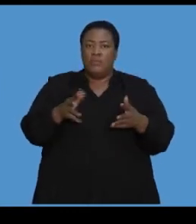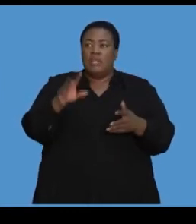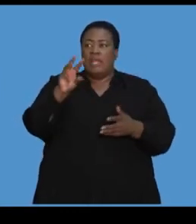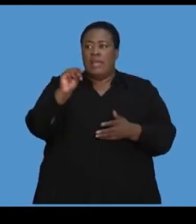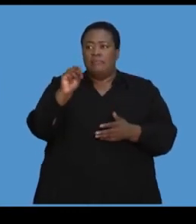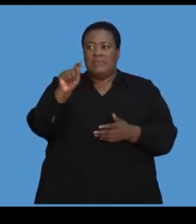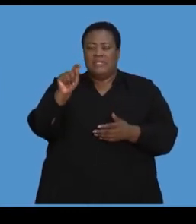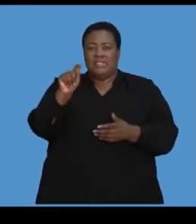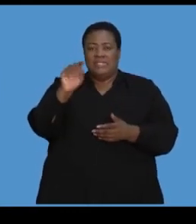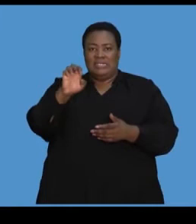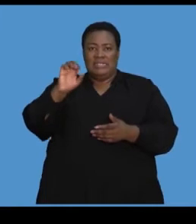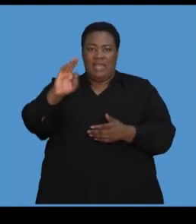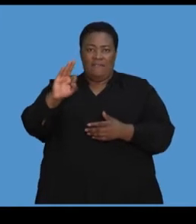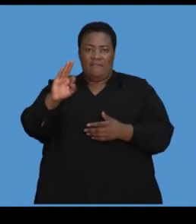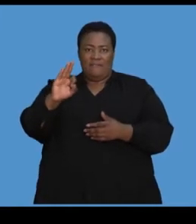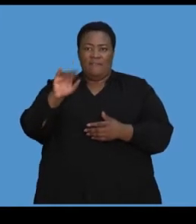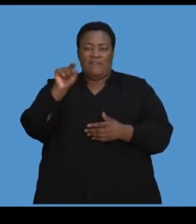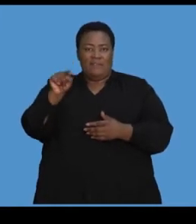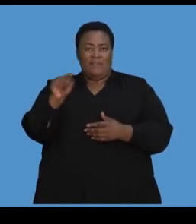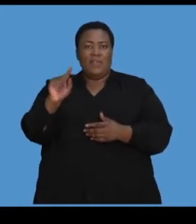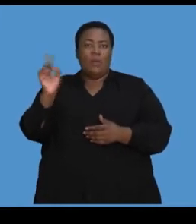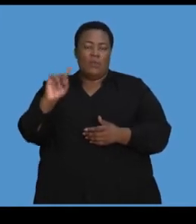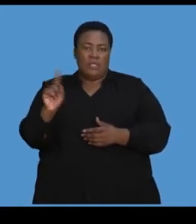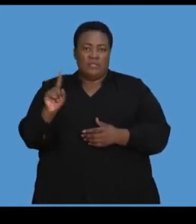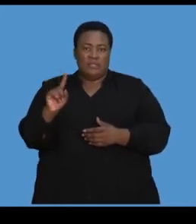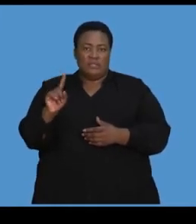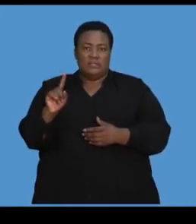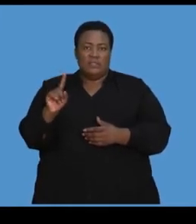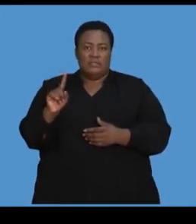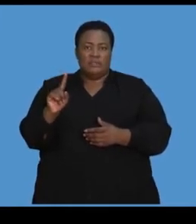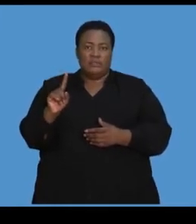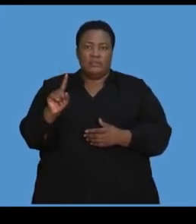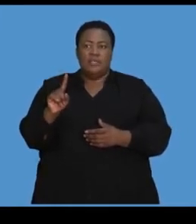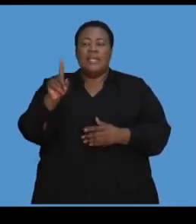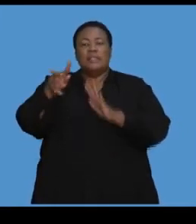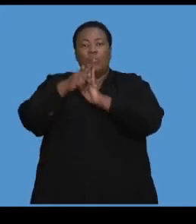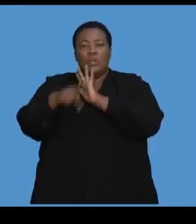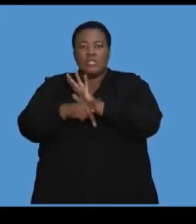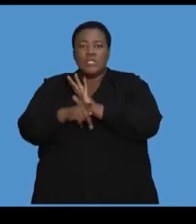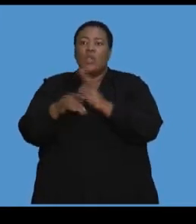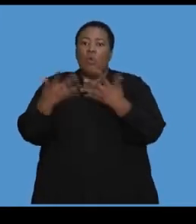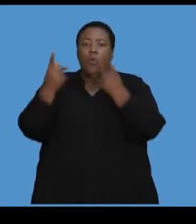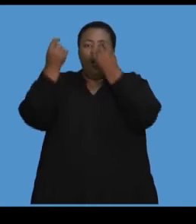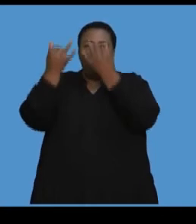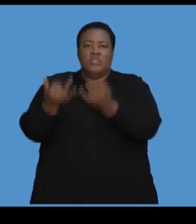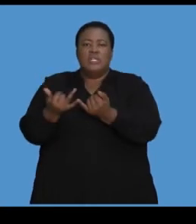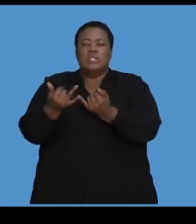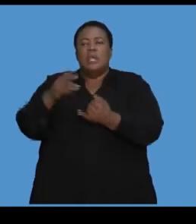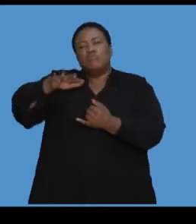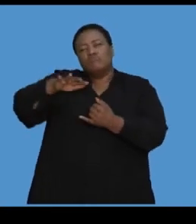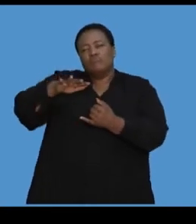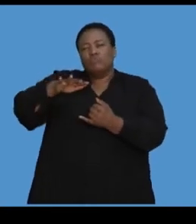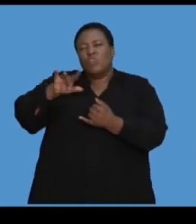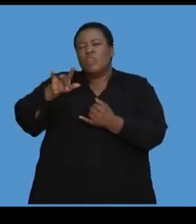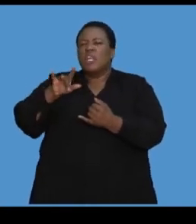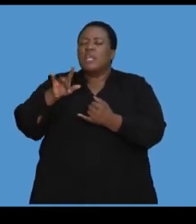what the MTEF is, or the medium-term expenditure framework there. It's a policy or it's a budget that estimates the